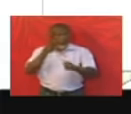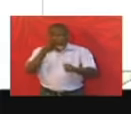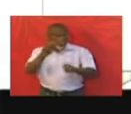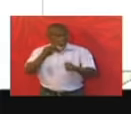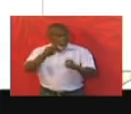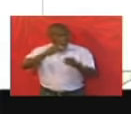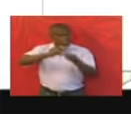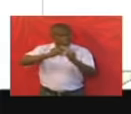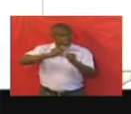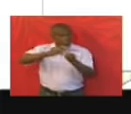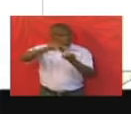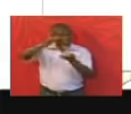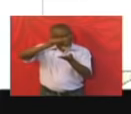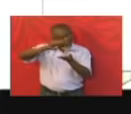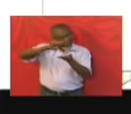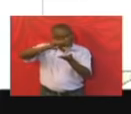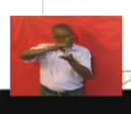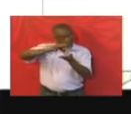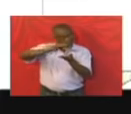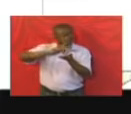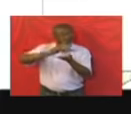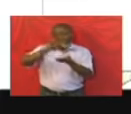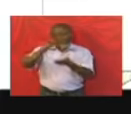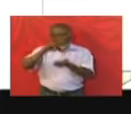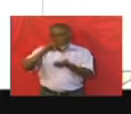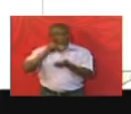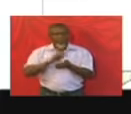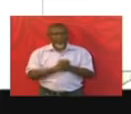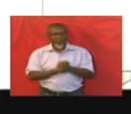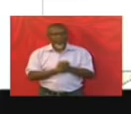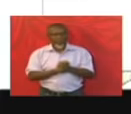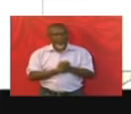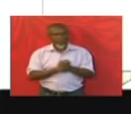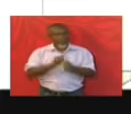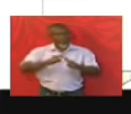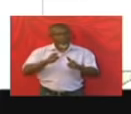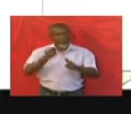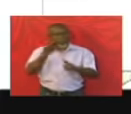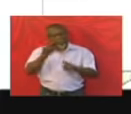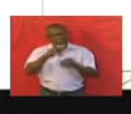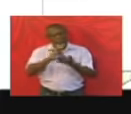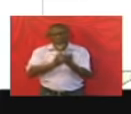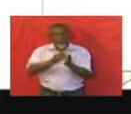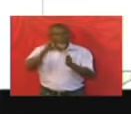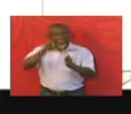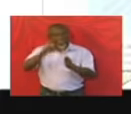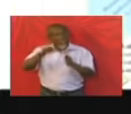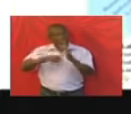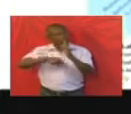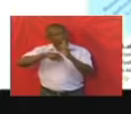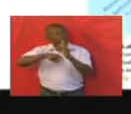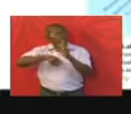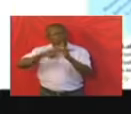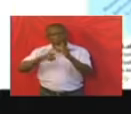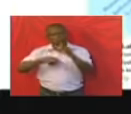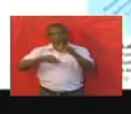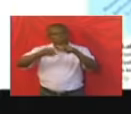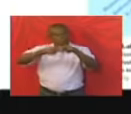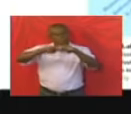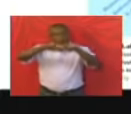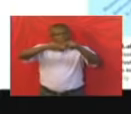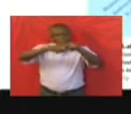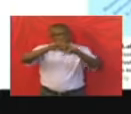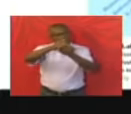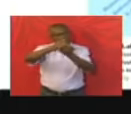communities, but we still have some areas in which we find that our numbers are going up instead of down. Next slide. If we look at that at a